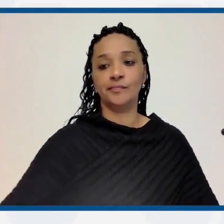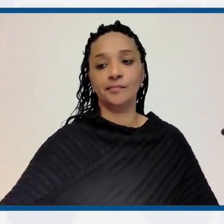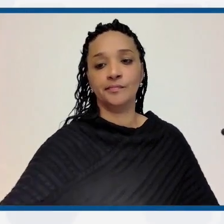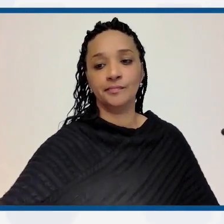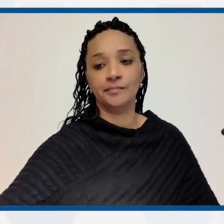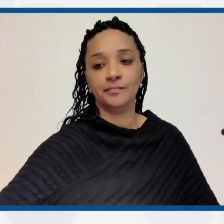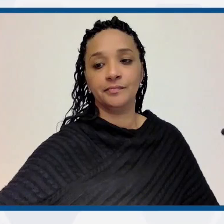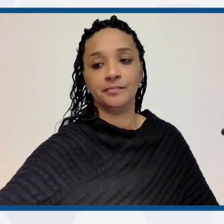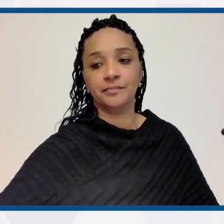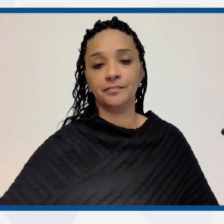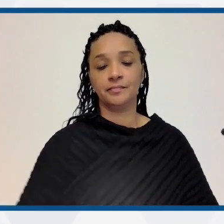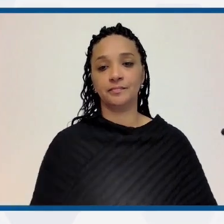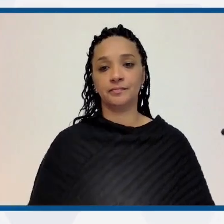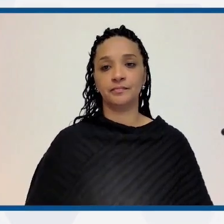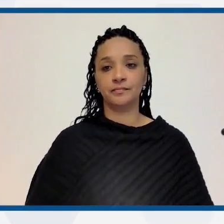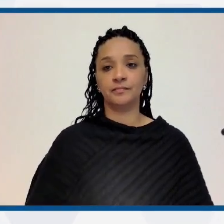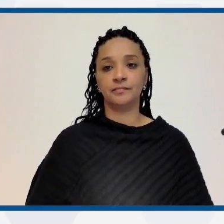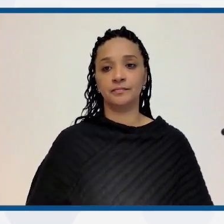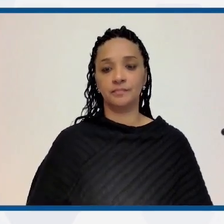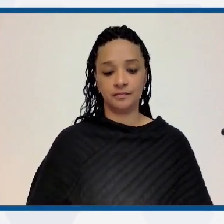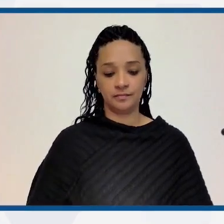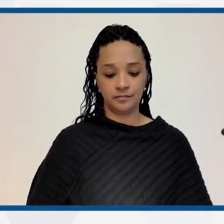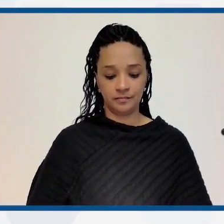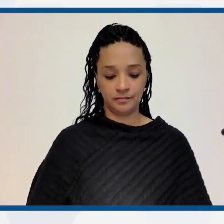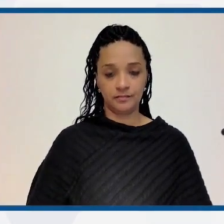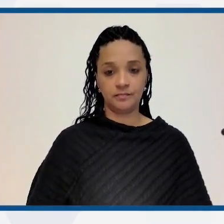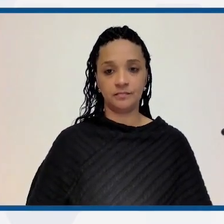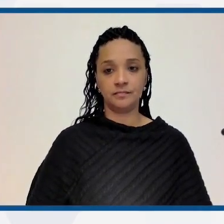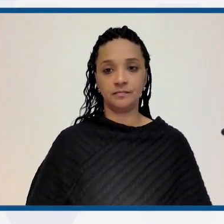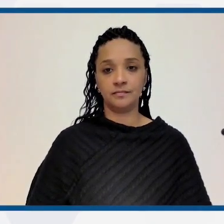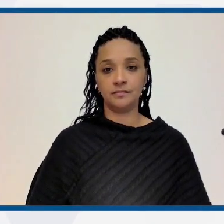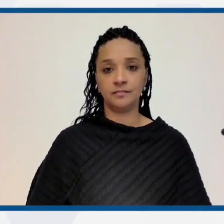recovering post-disaster, but also involving the private sector?